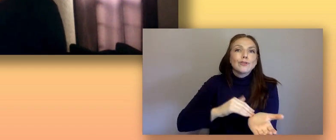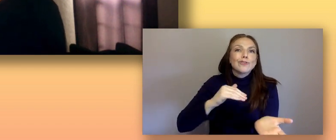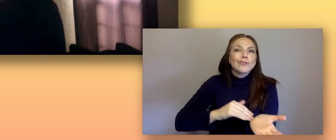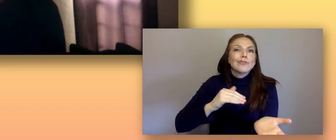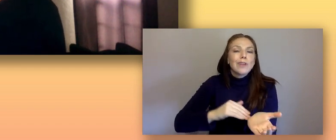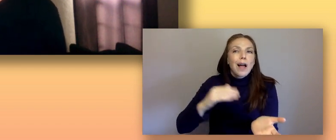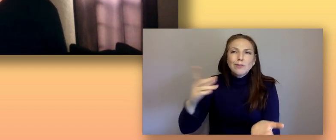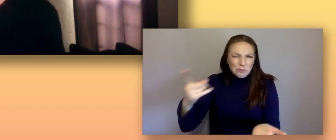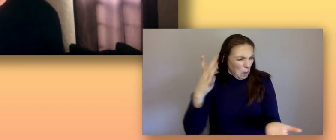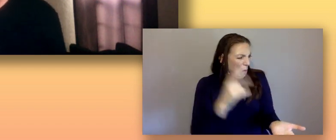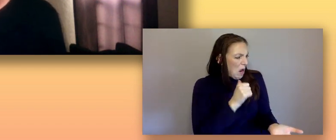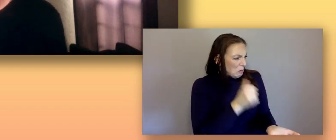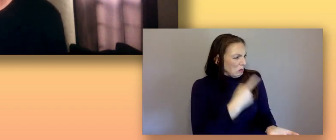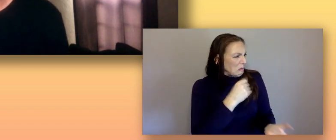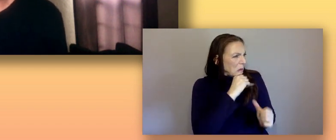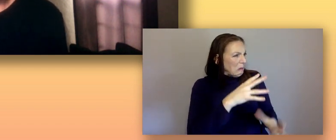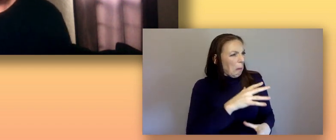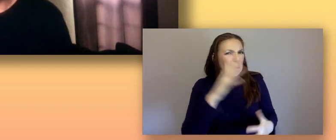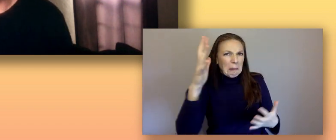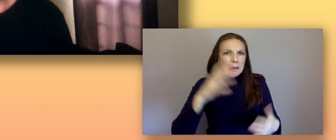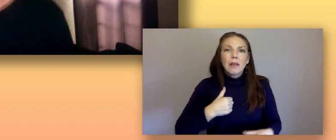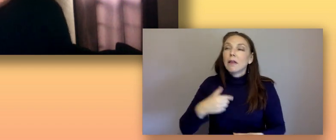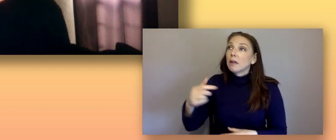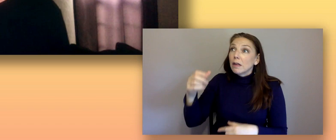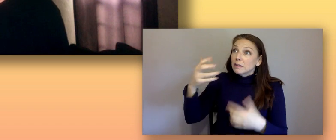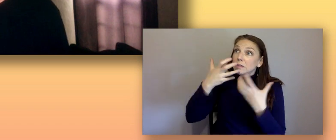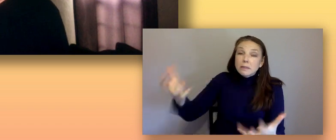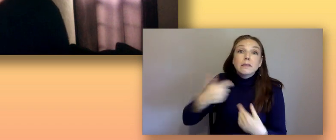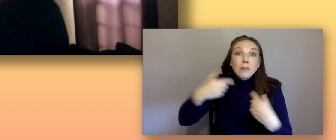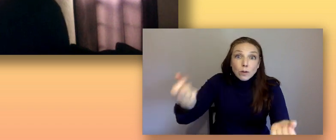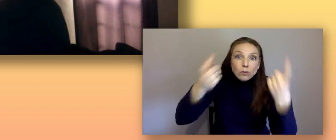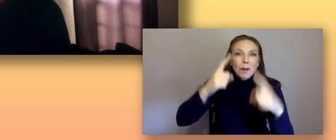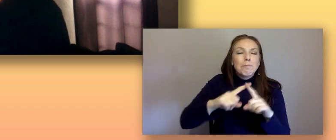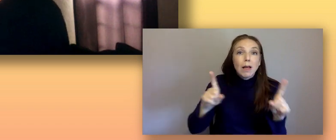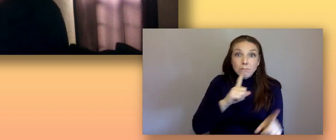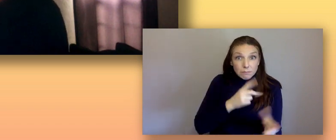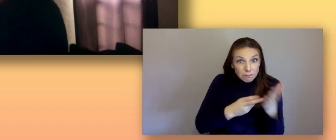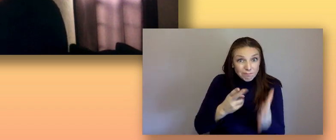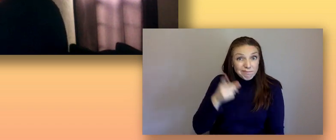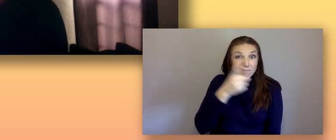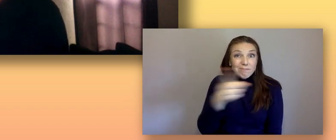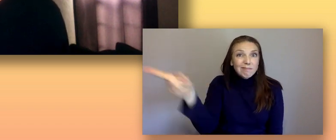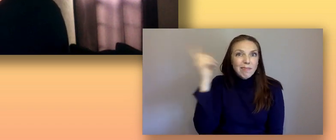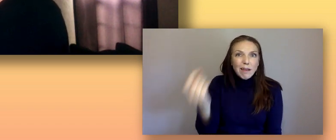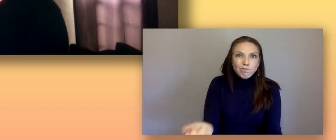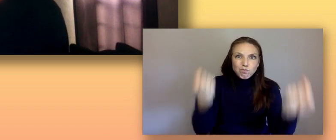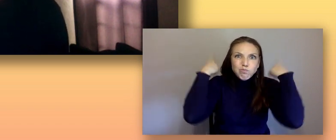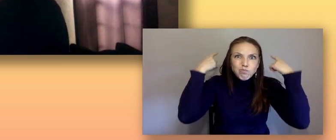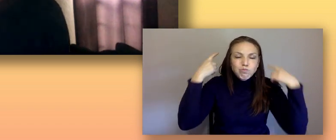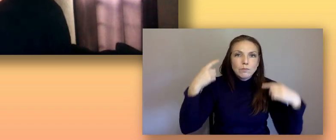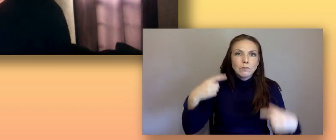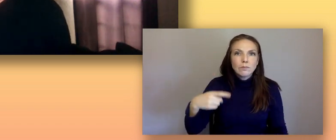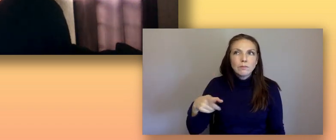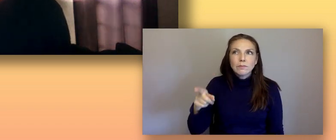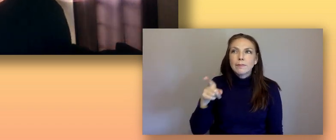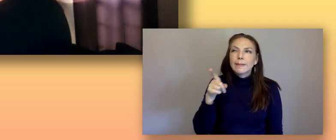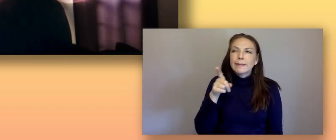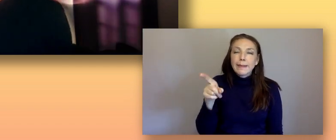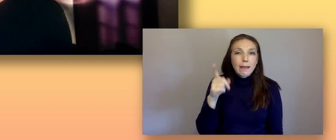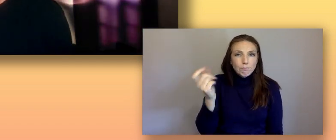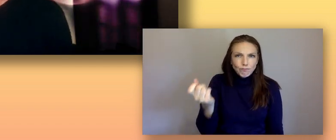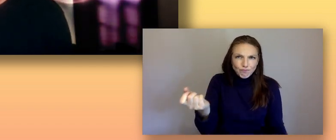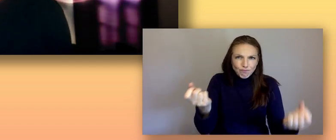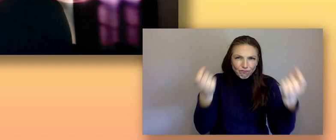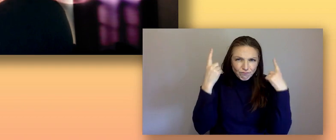something sooner, I want to scream, I don't understand. But the truth is, they are the ones who will never understand. They will never understand